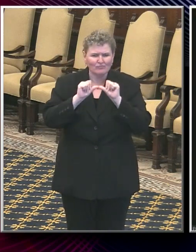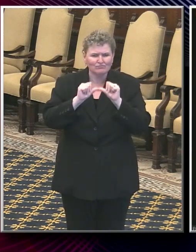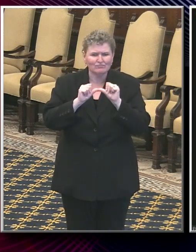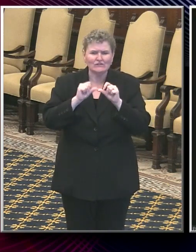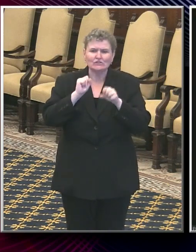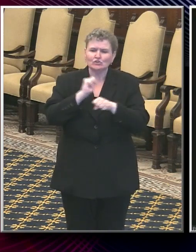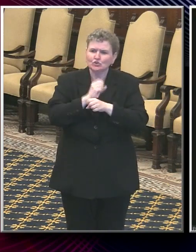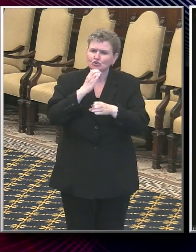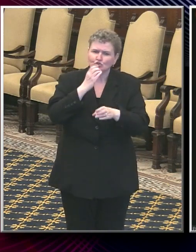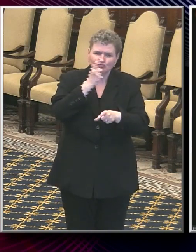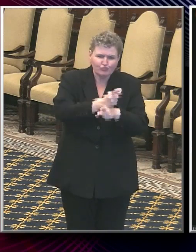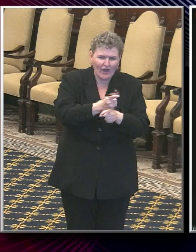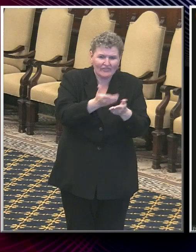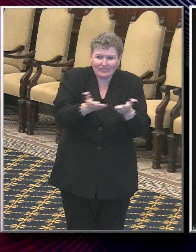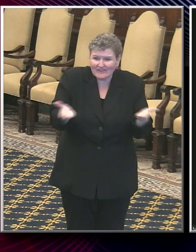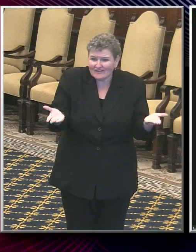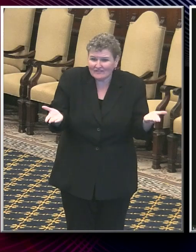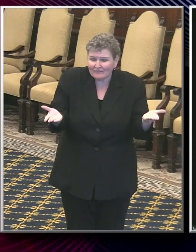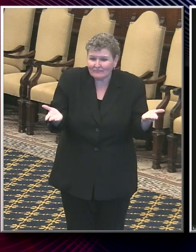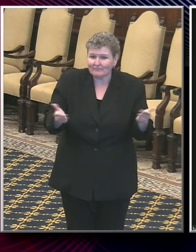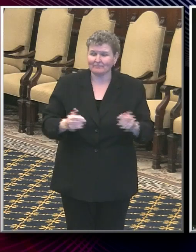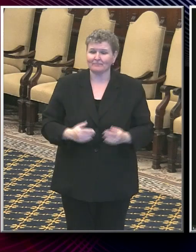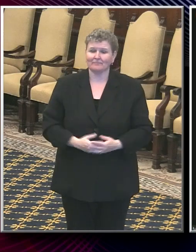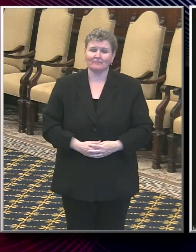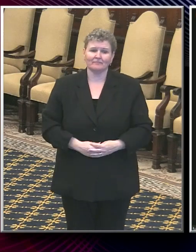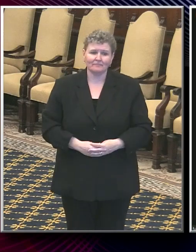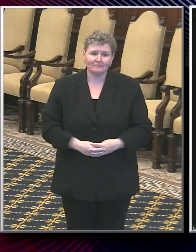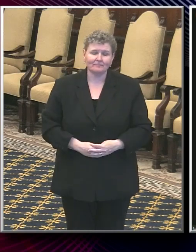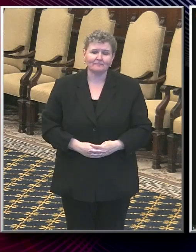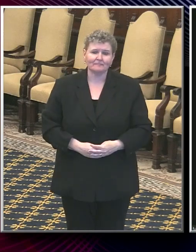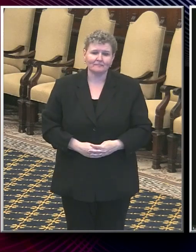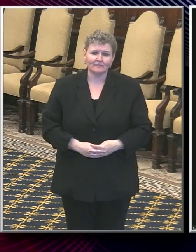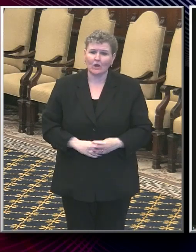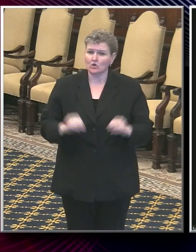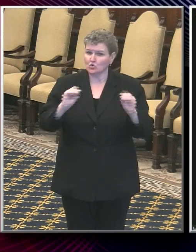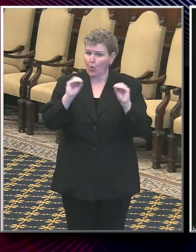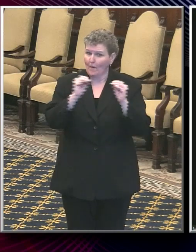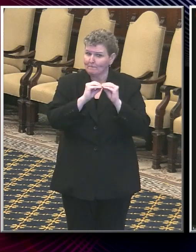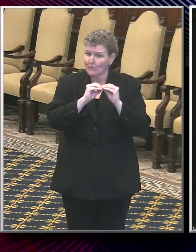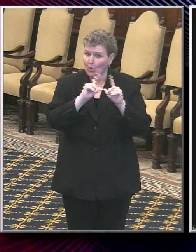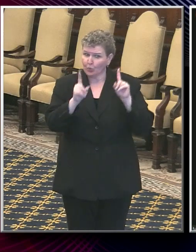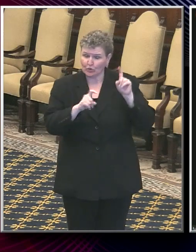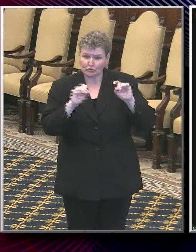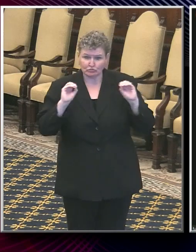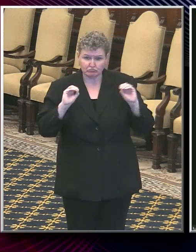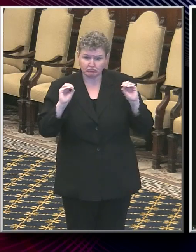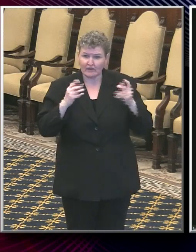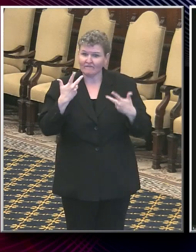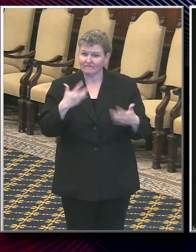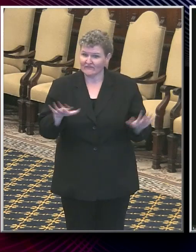it. All right. Thank you, Pat. And seeing no further questions, that